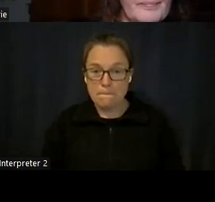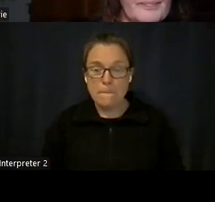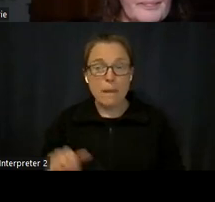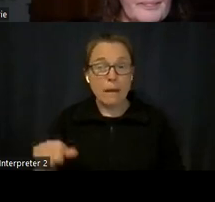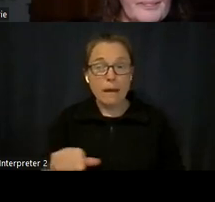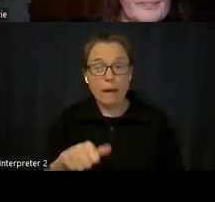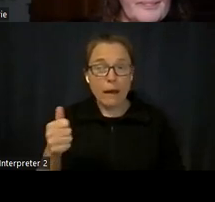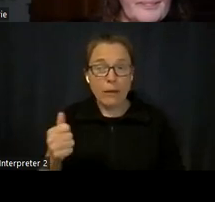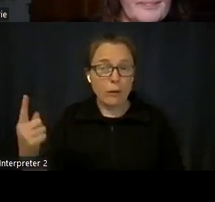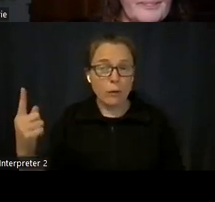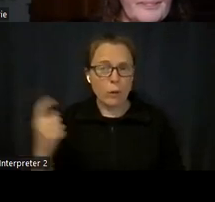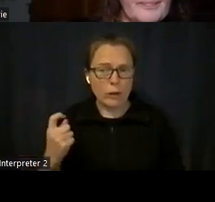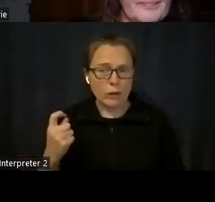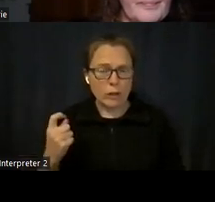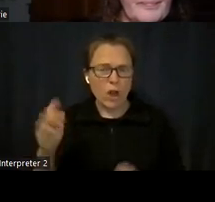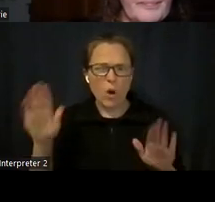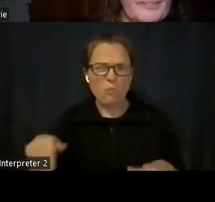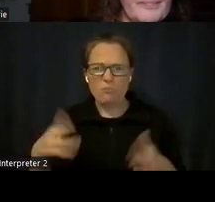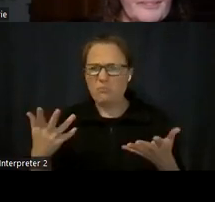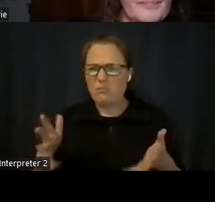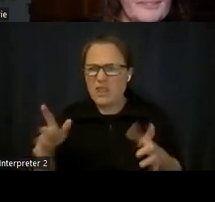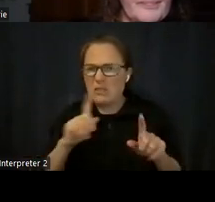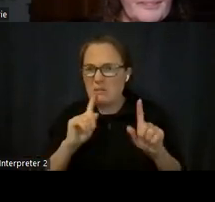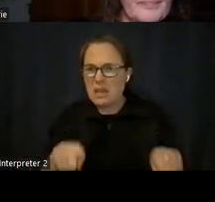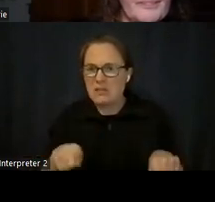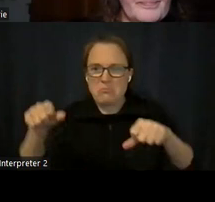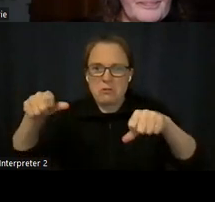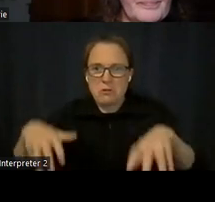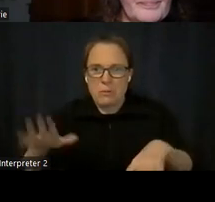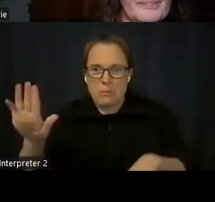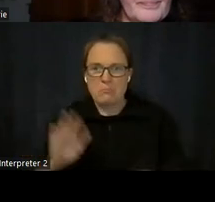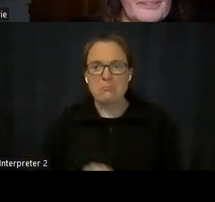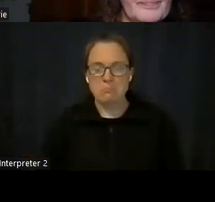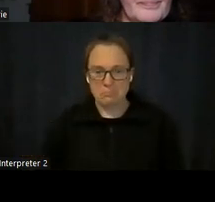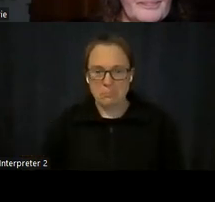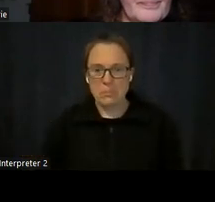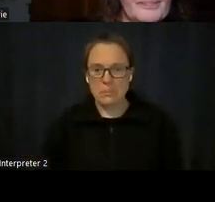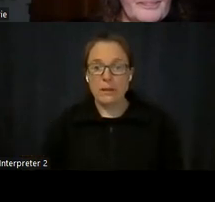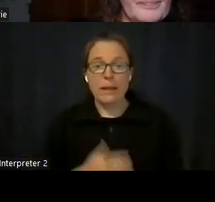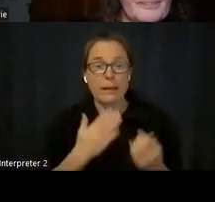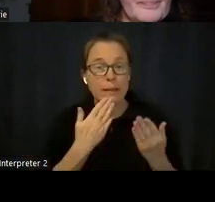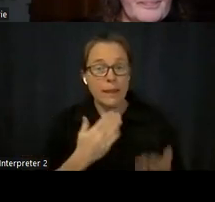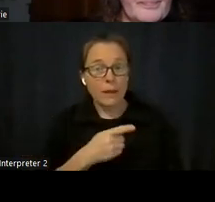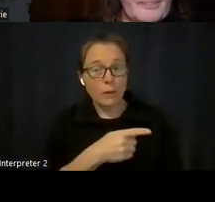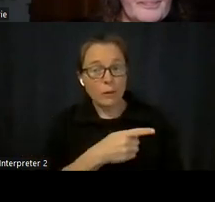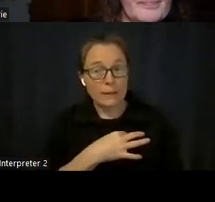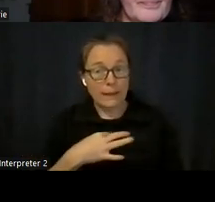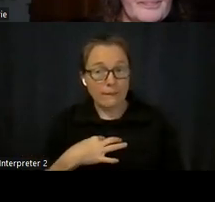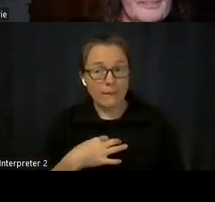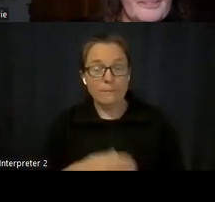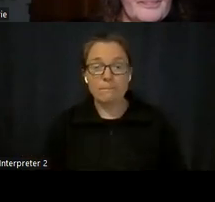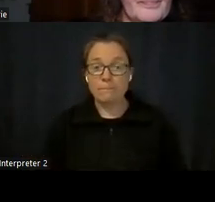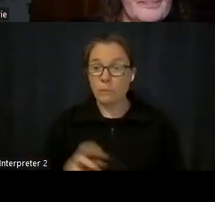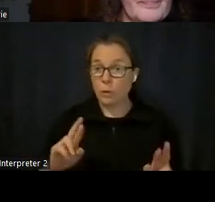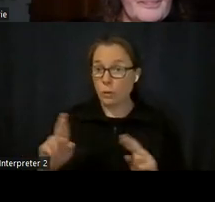I guess it's being answered already, disregard. Thanks. Thank you, staff. Can we